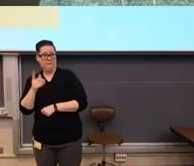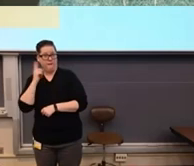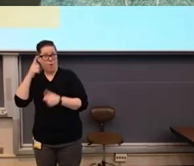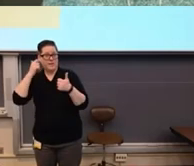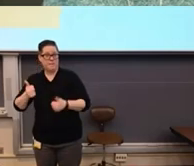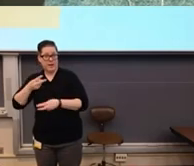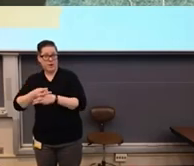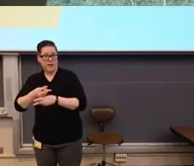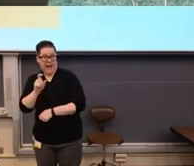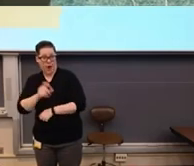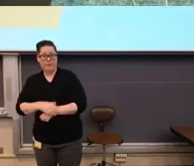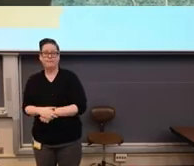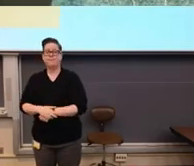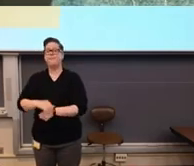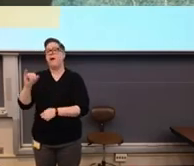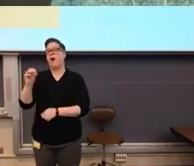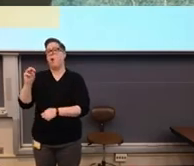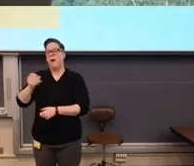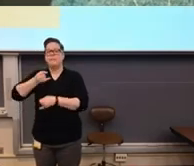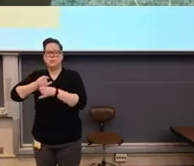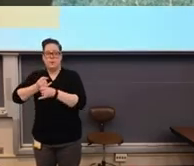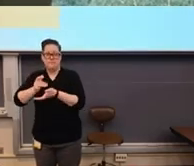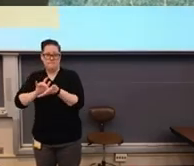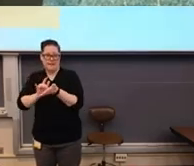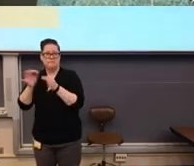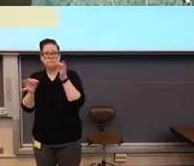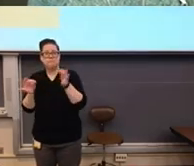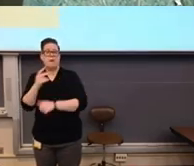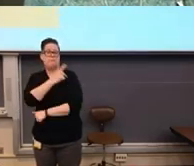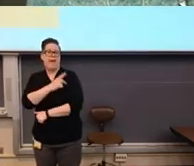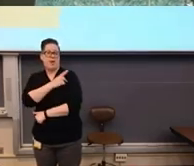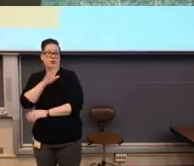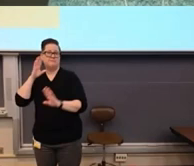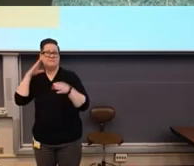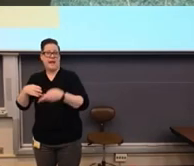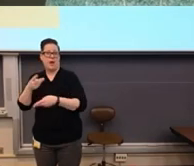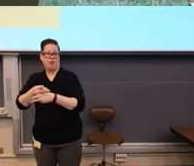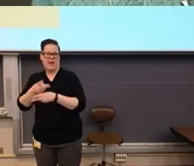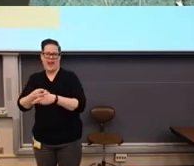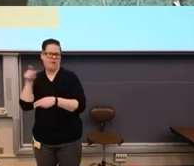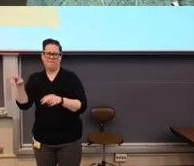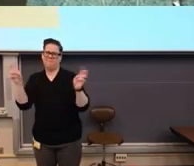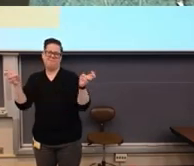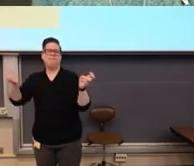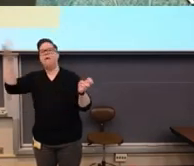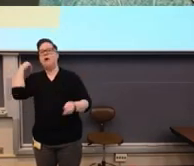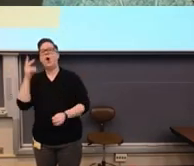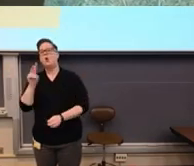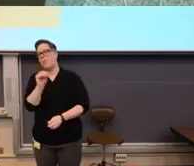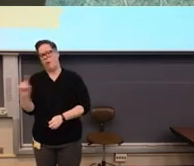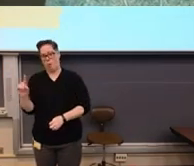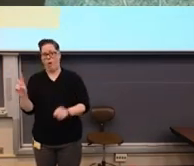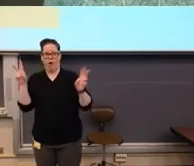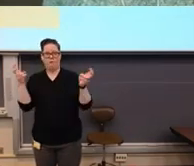the Institute of Medicine described patient-centered care back in 2001. And they said it's